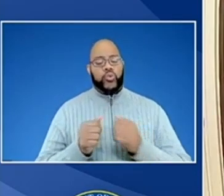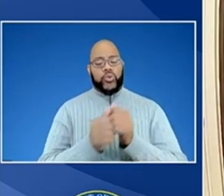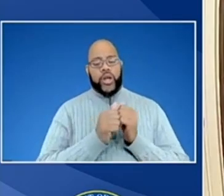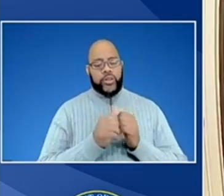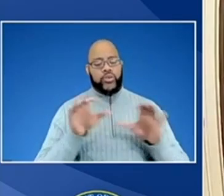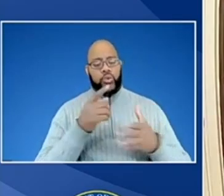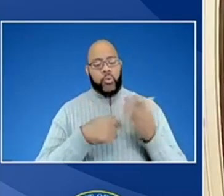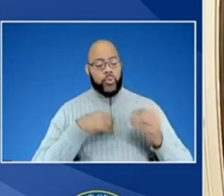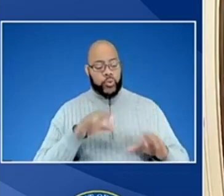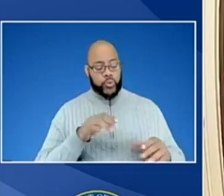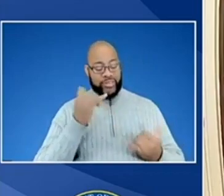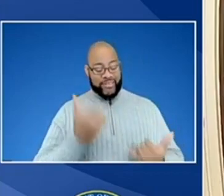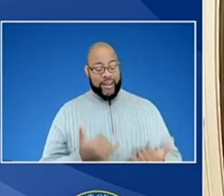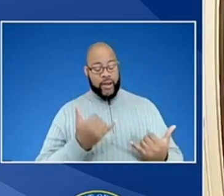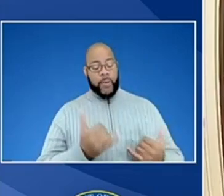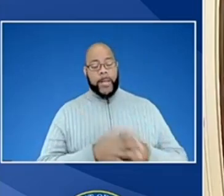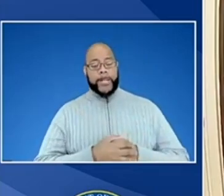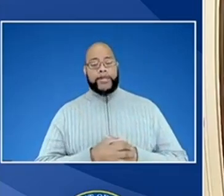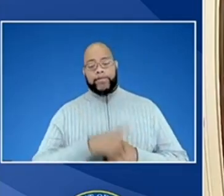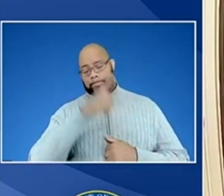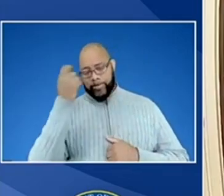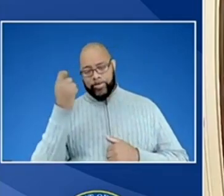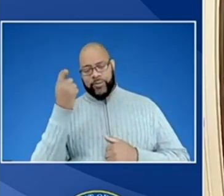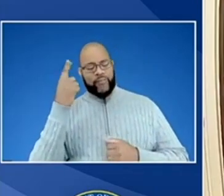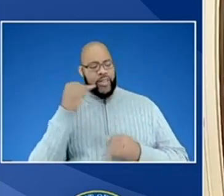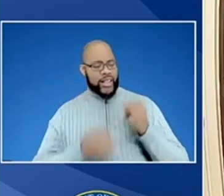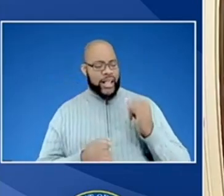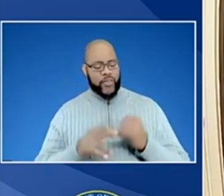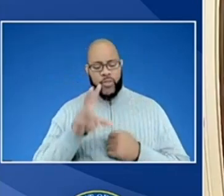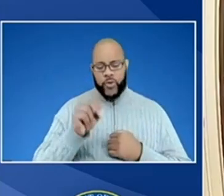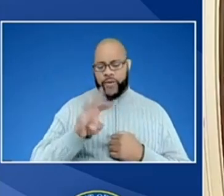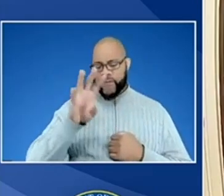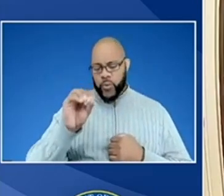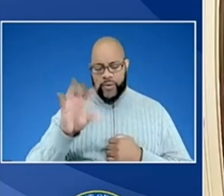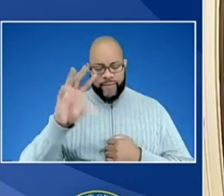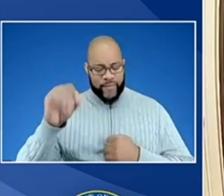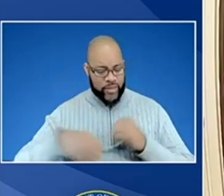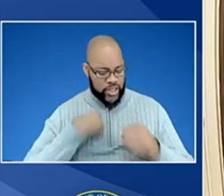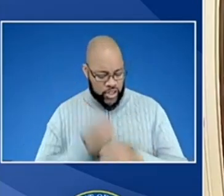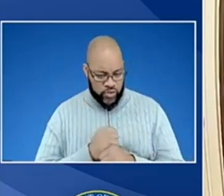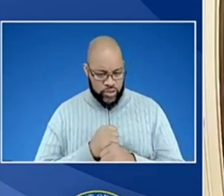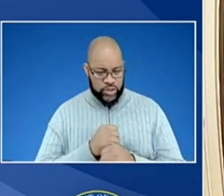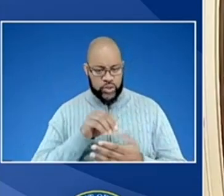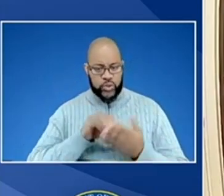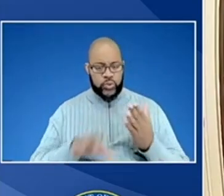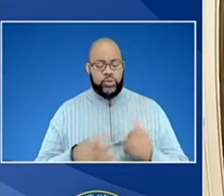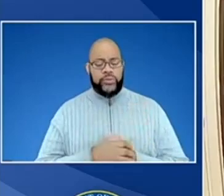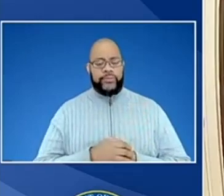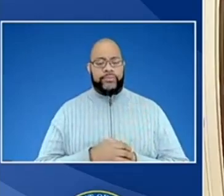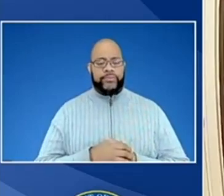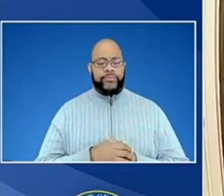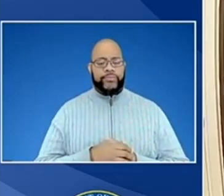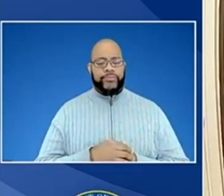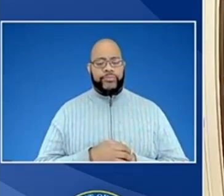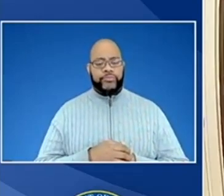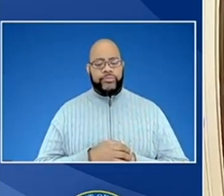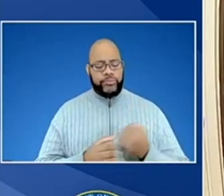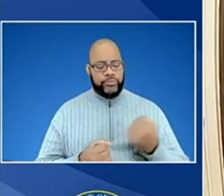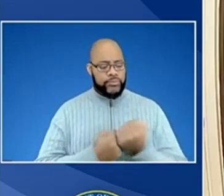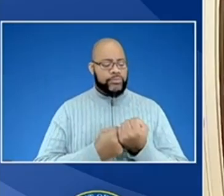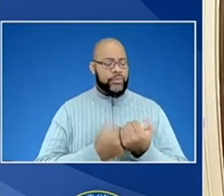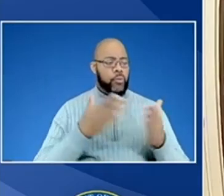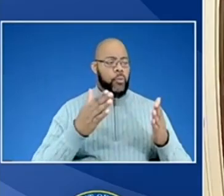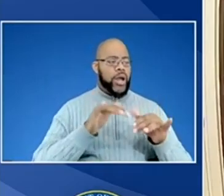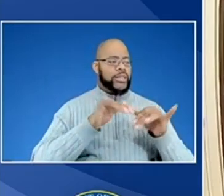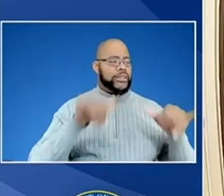what we're doing right now because for the last 30, 40, 50 years, students have subsidized widespread system